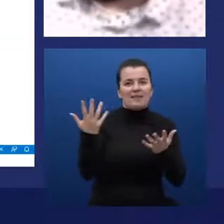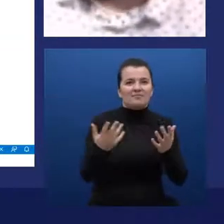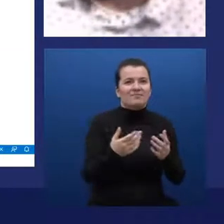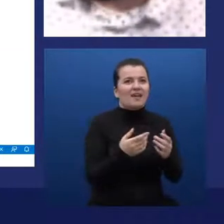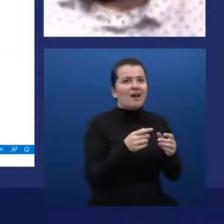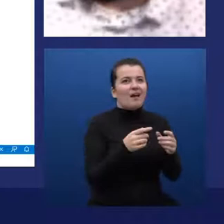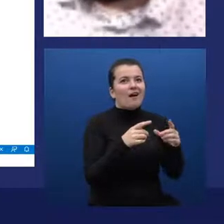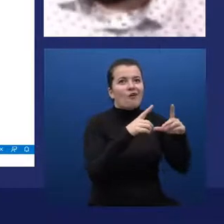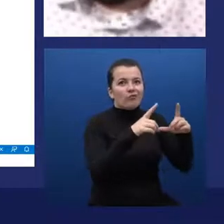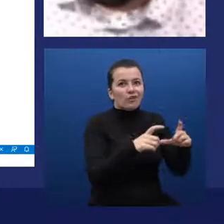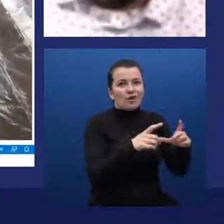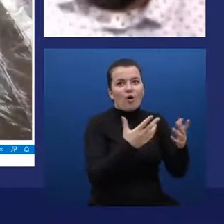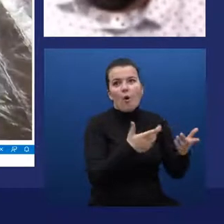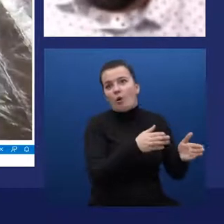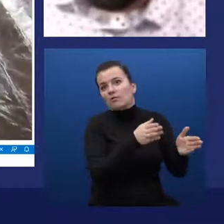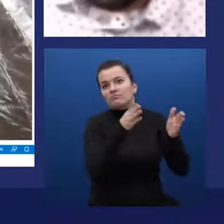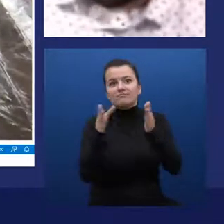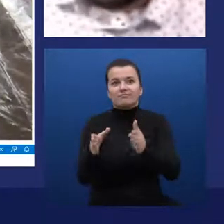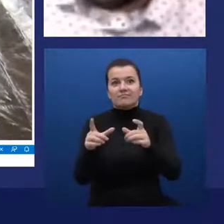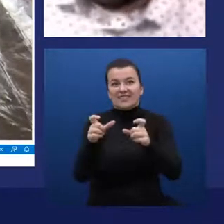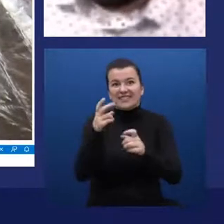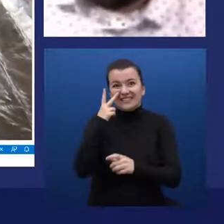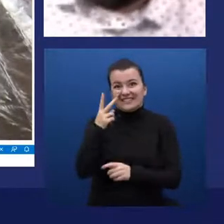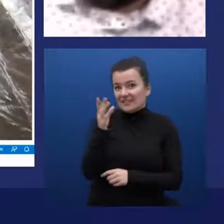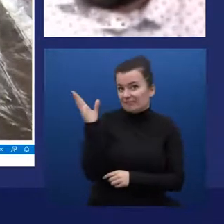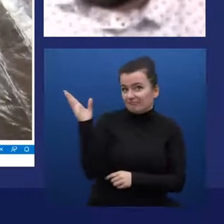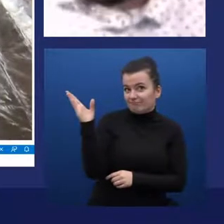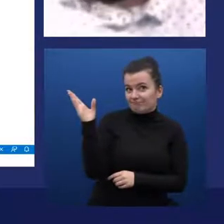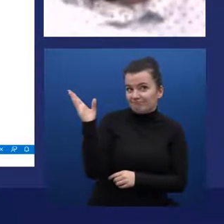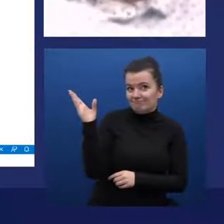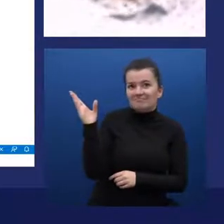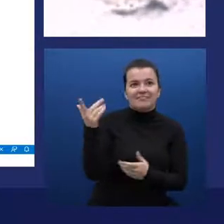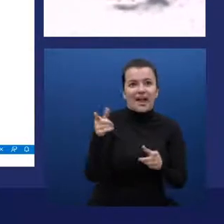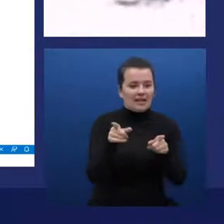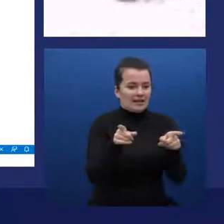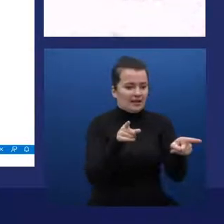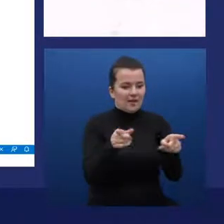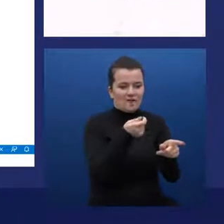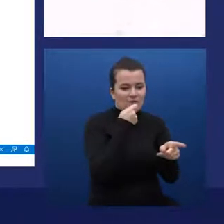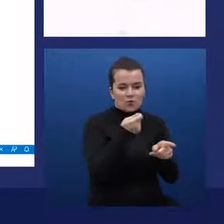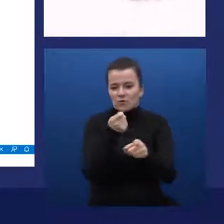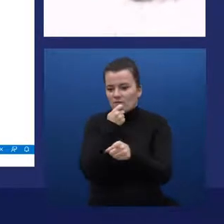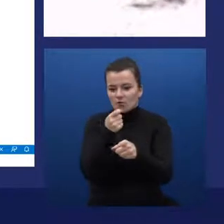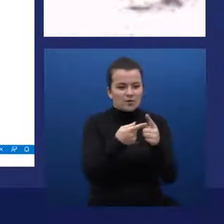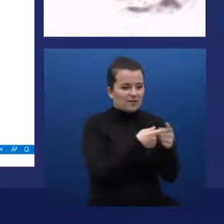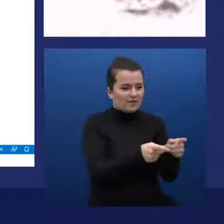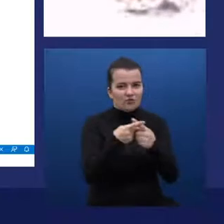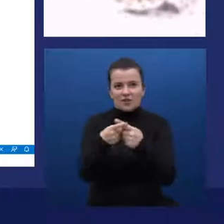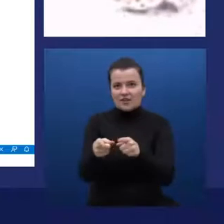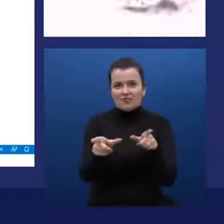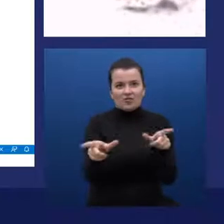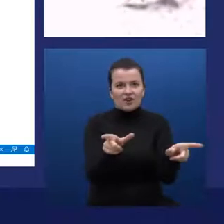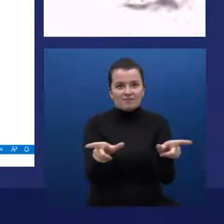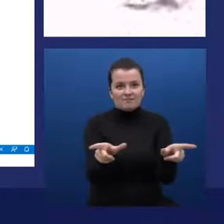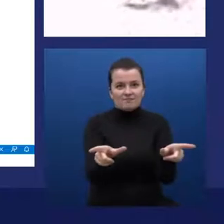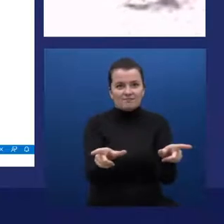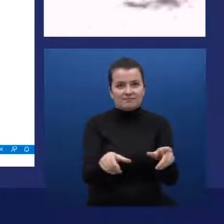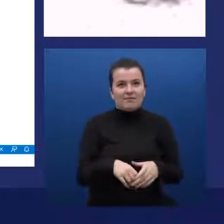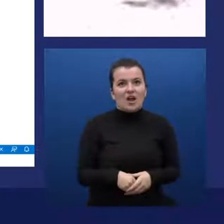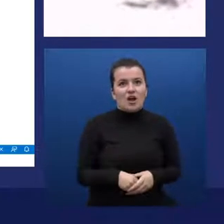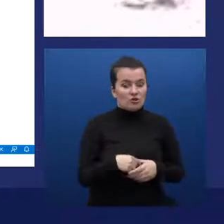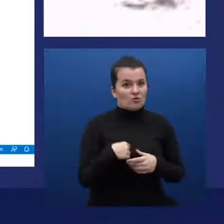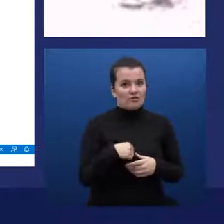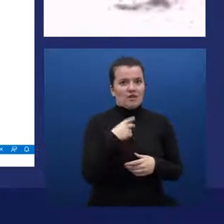there, but if it's a burrito or a taco, because this is what we should be looking at when it comes to AI. We